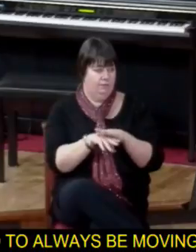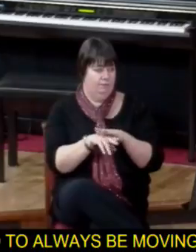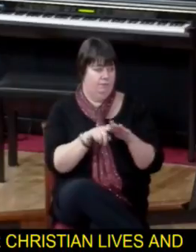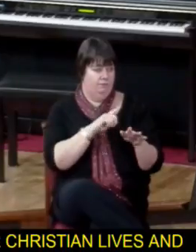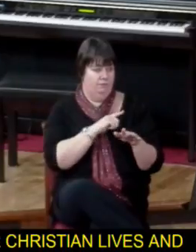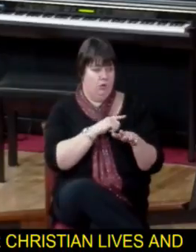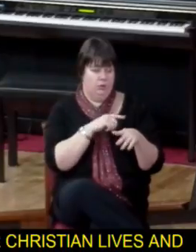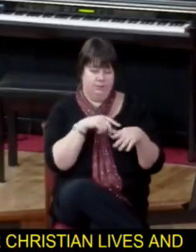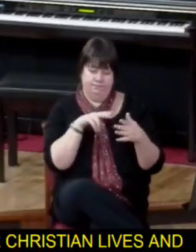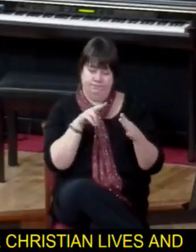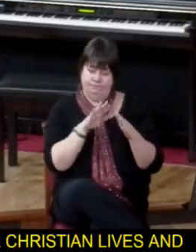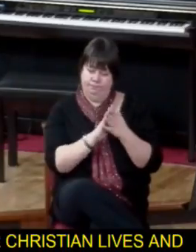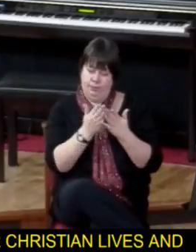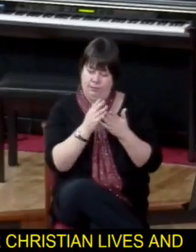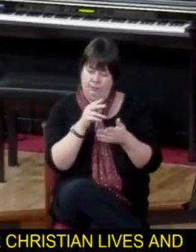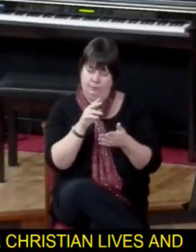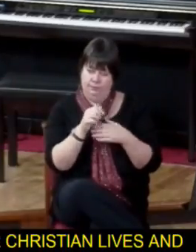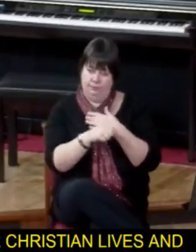heard read.